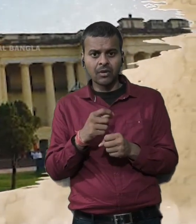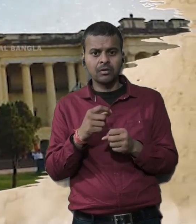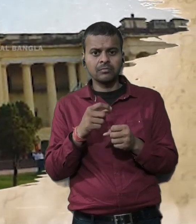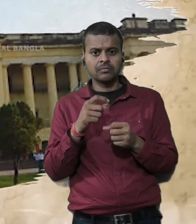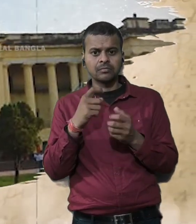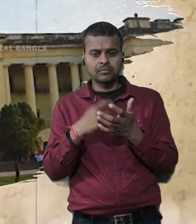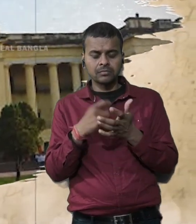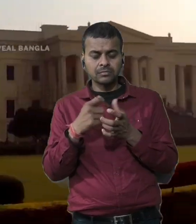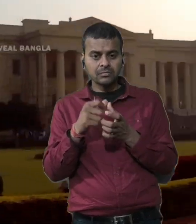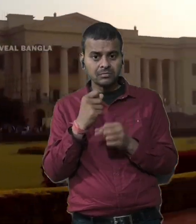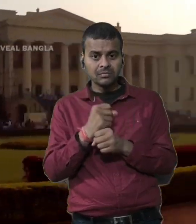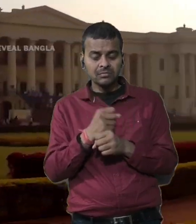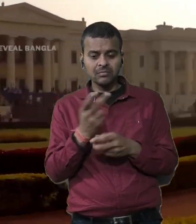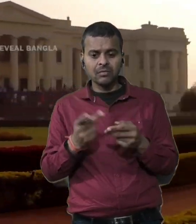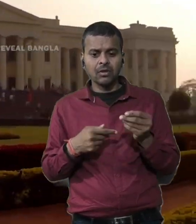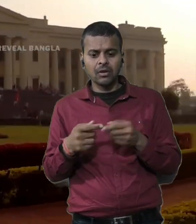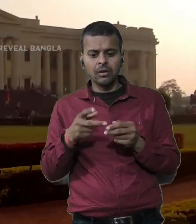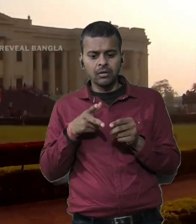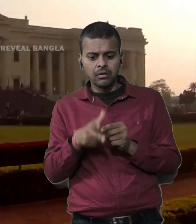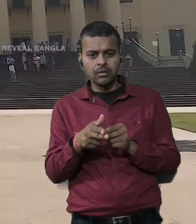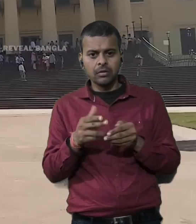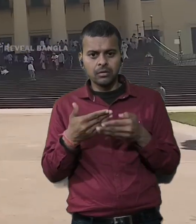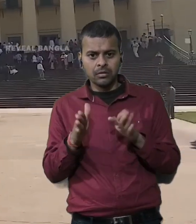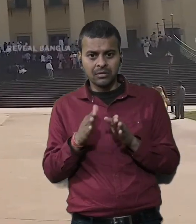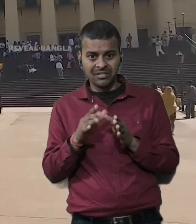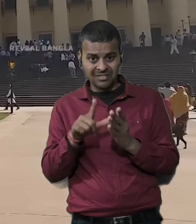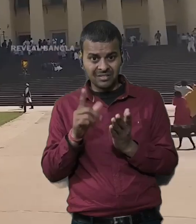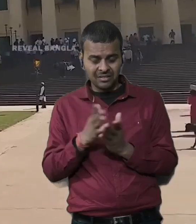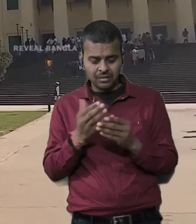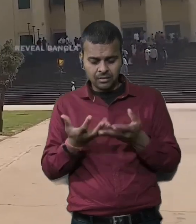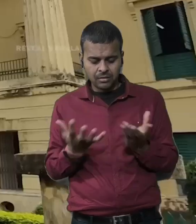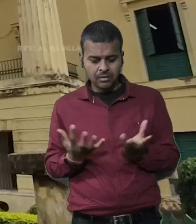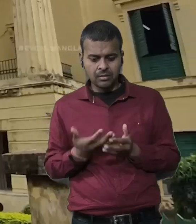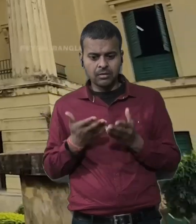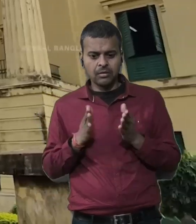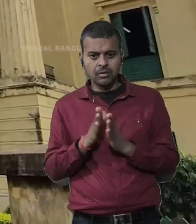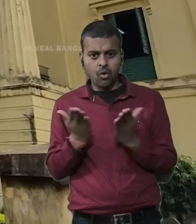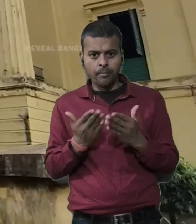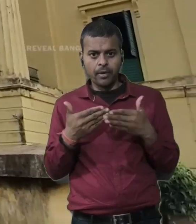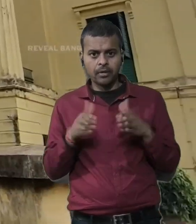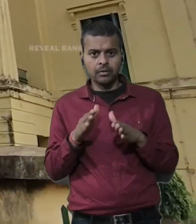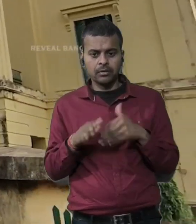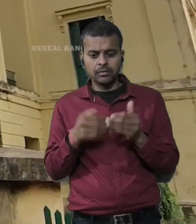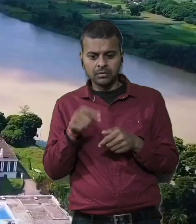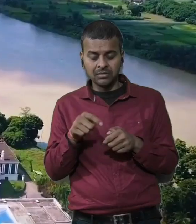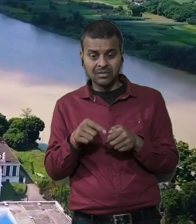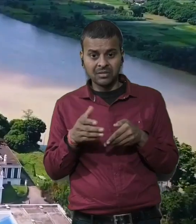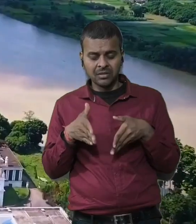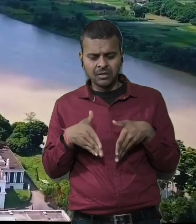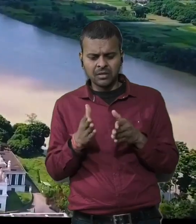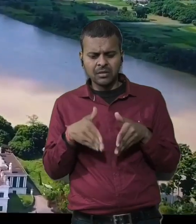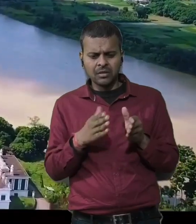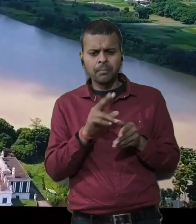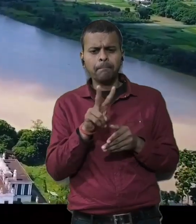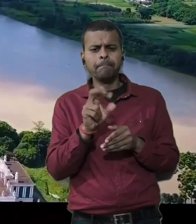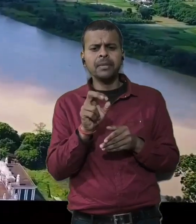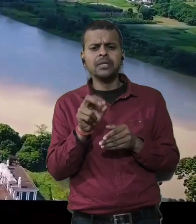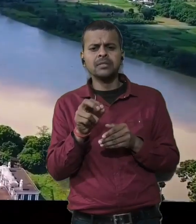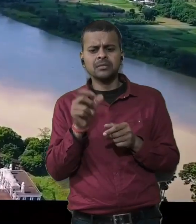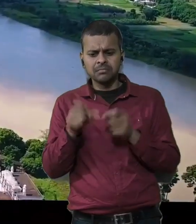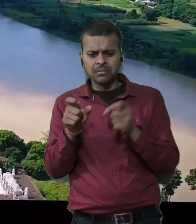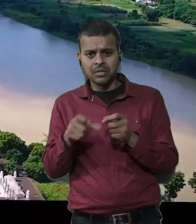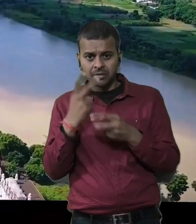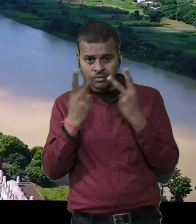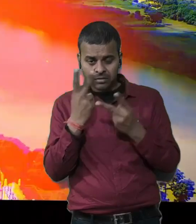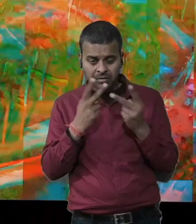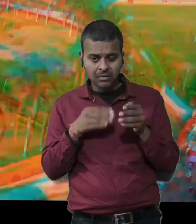August 1991, Syed Nurul Hassa, the Governor of West Bengal, officially inaugurated the museum.